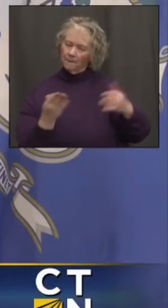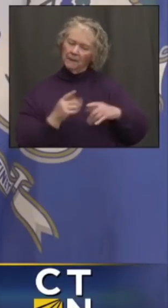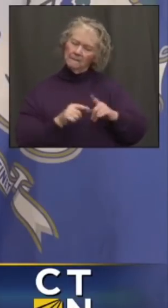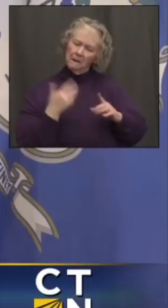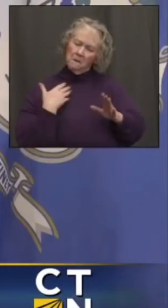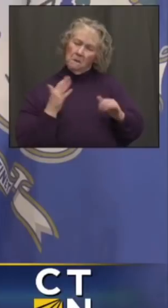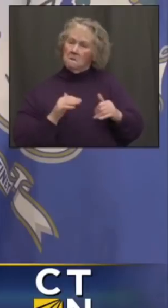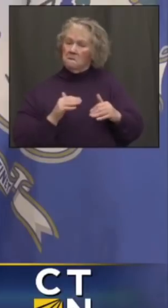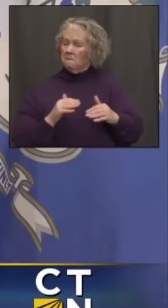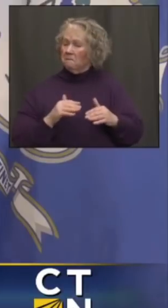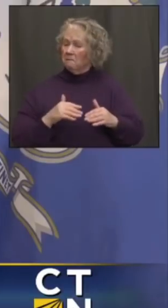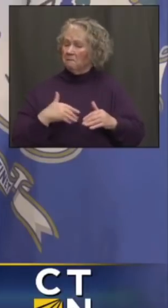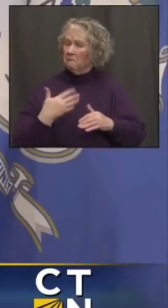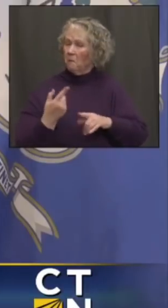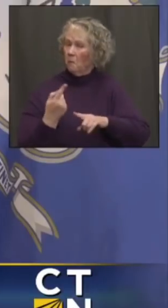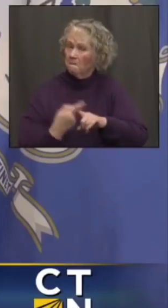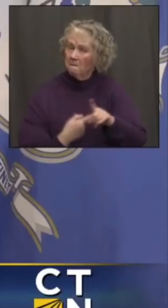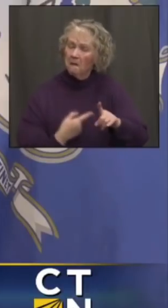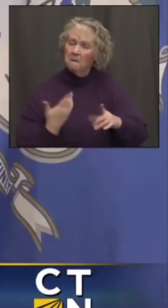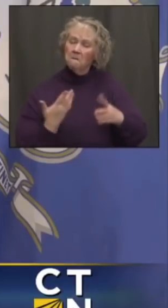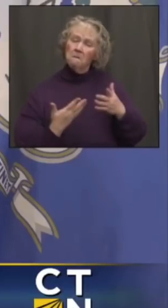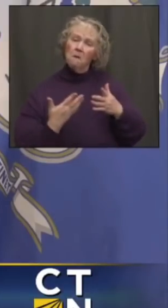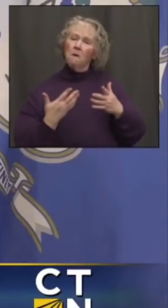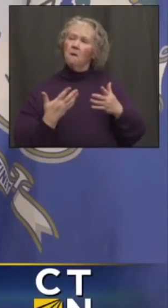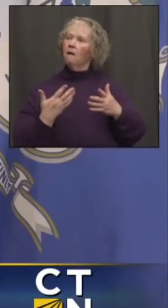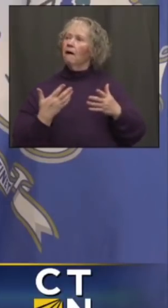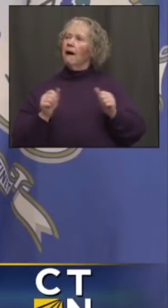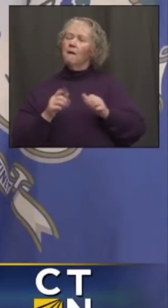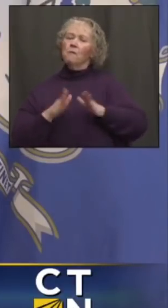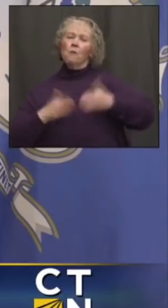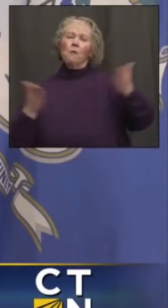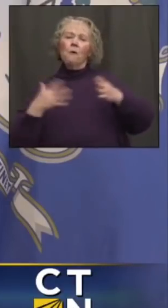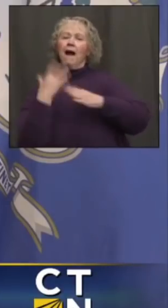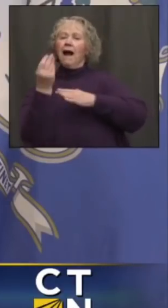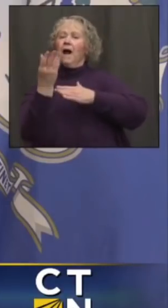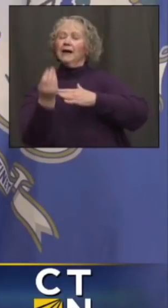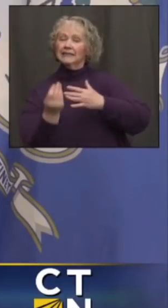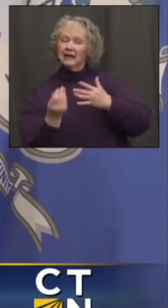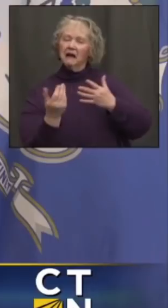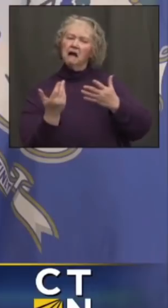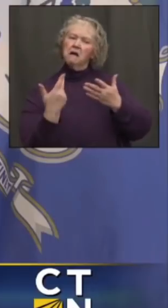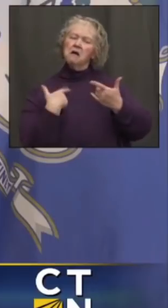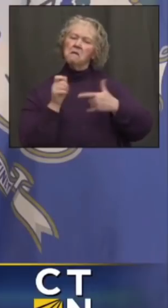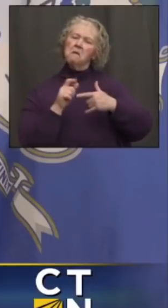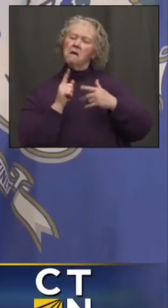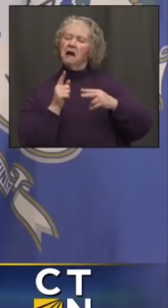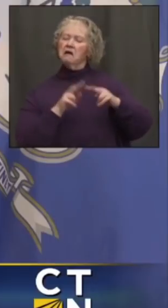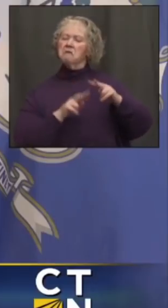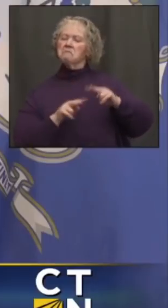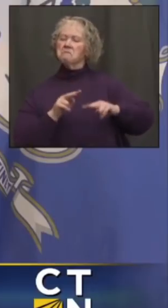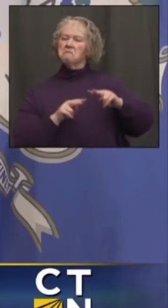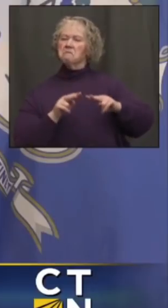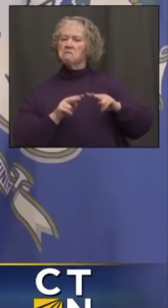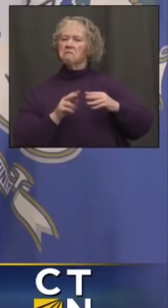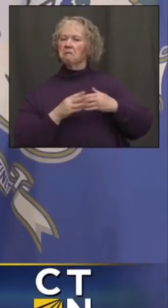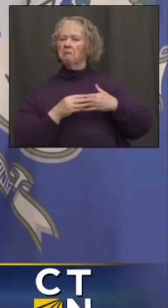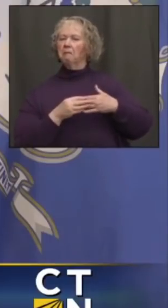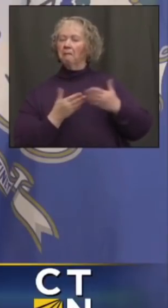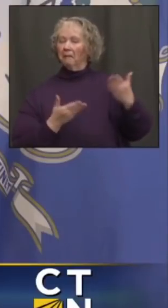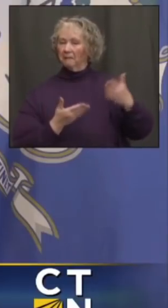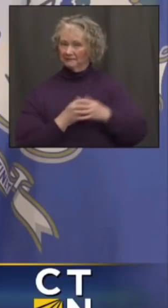complicated indoors for reasons I think people understand and why, many states it was the last thing they opened if they opened at all.